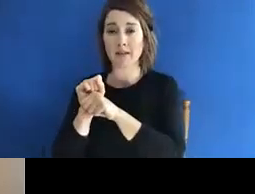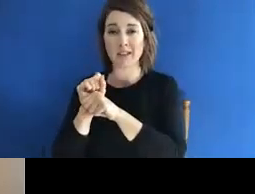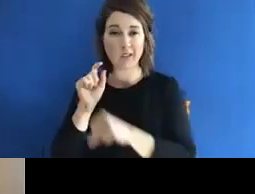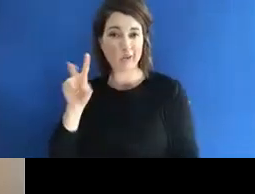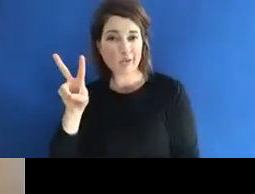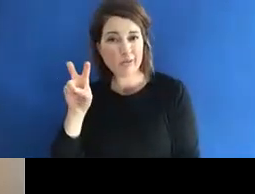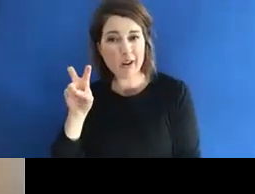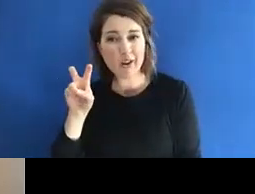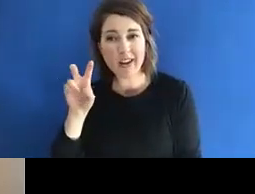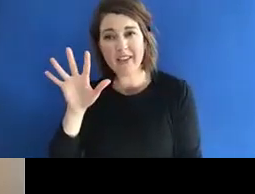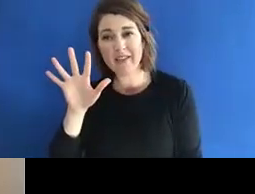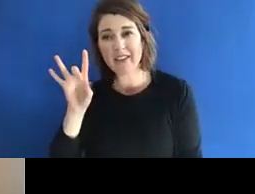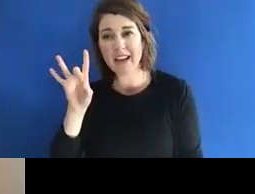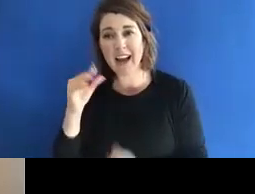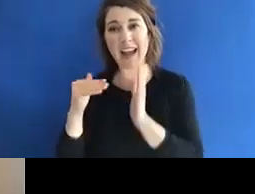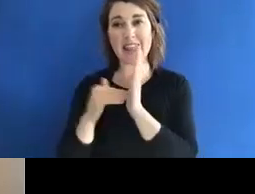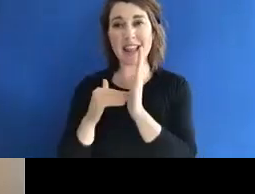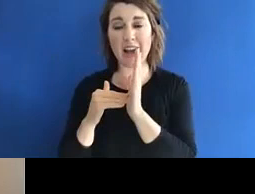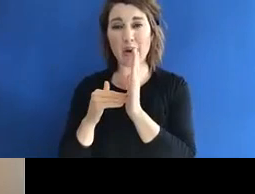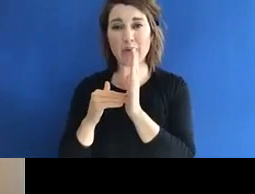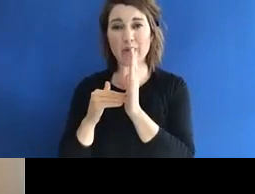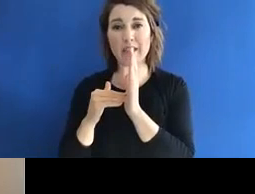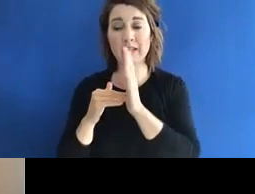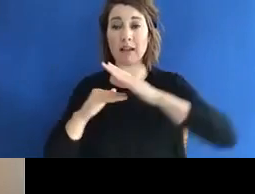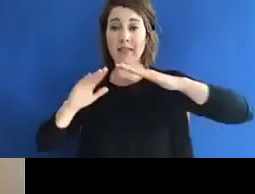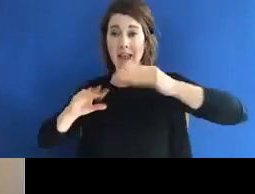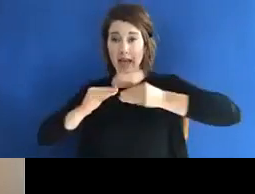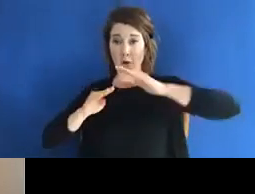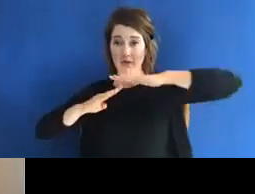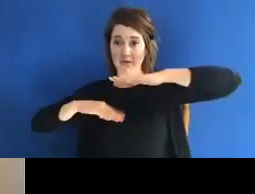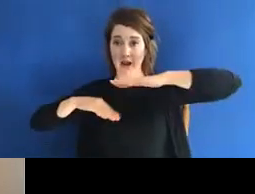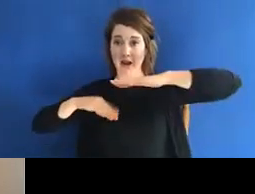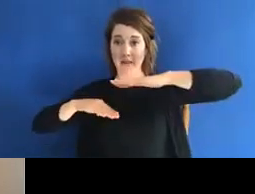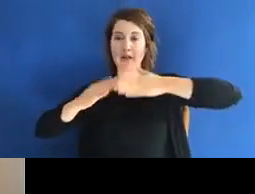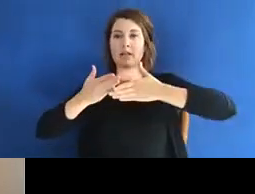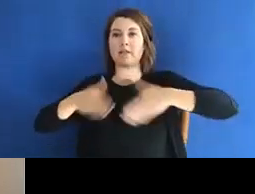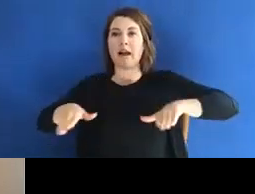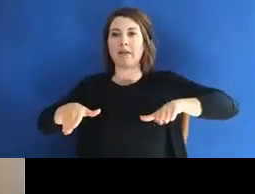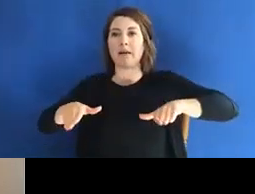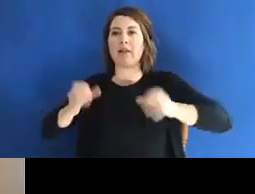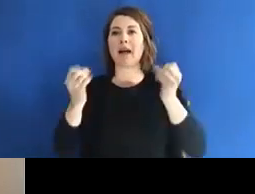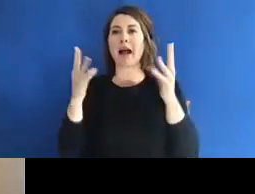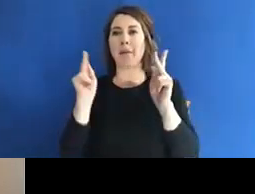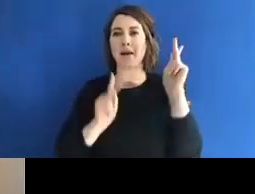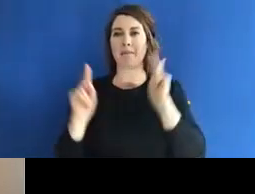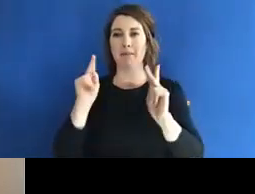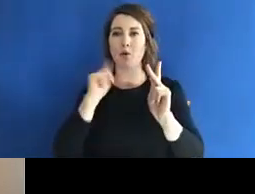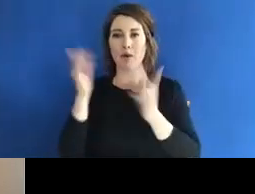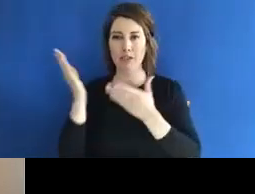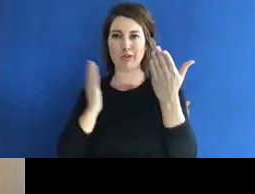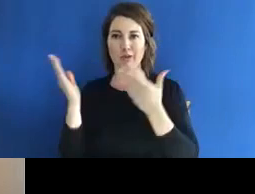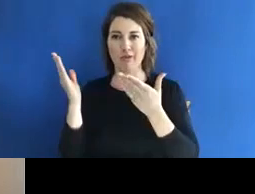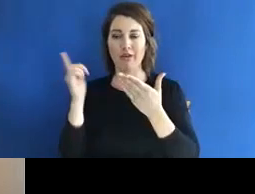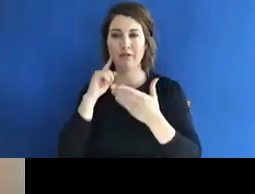258,000 measurable skills gain rate denominator and dividing that by the total number of participants we served in program